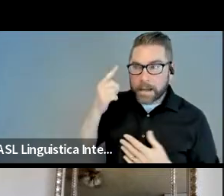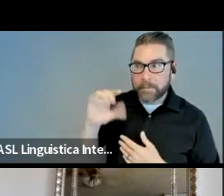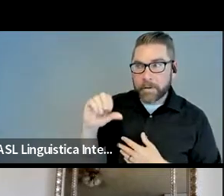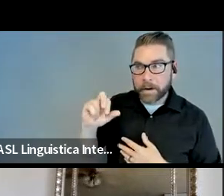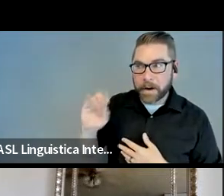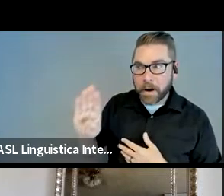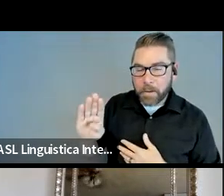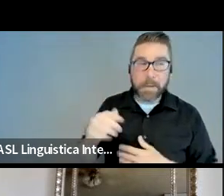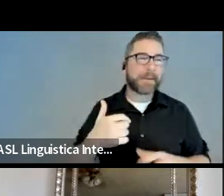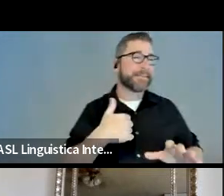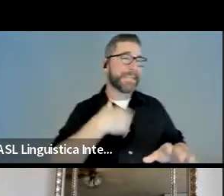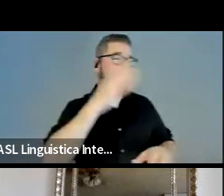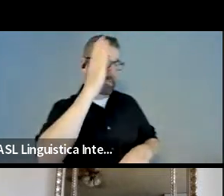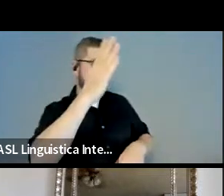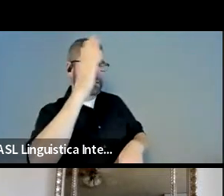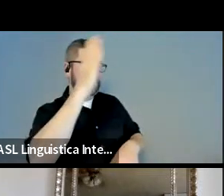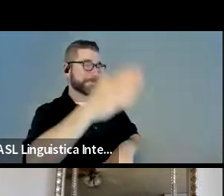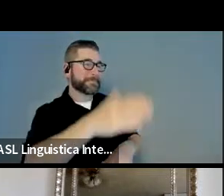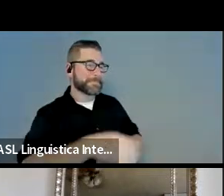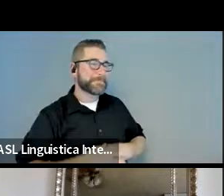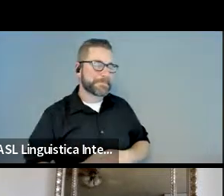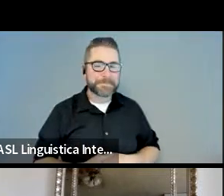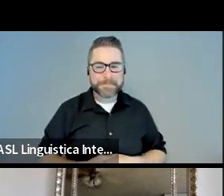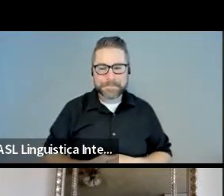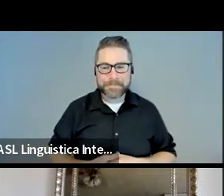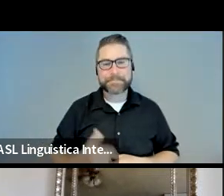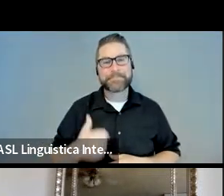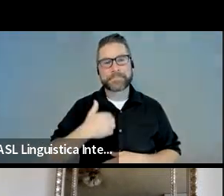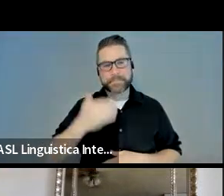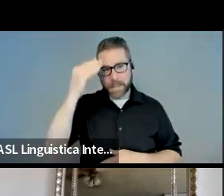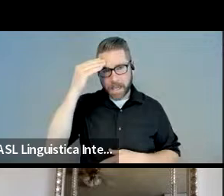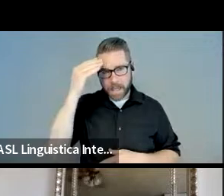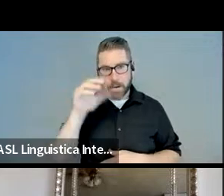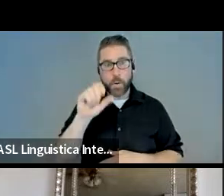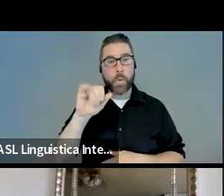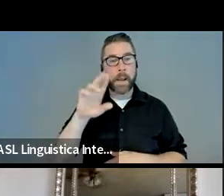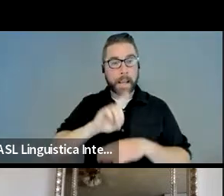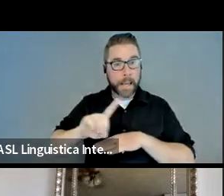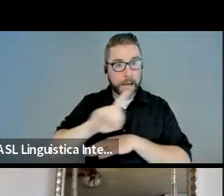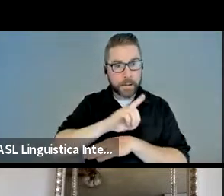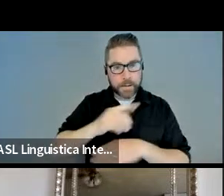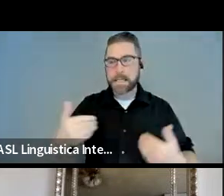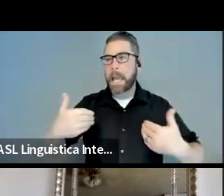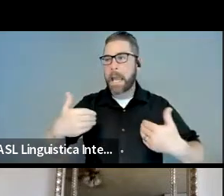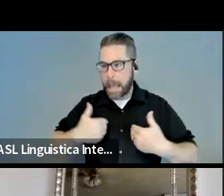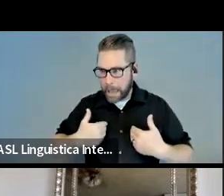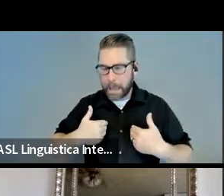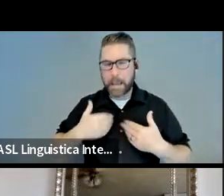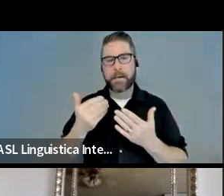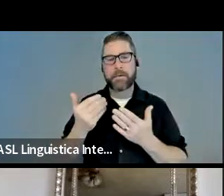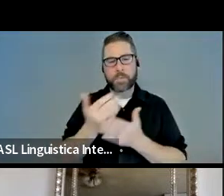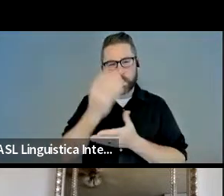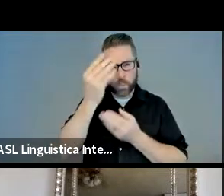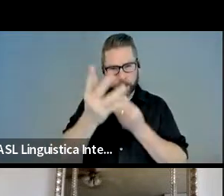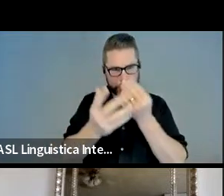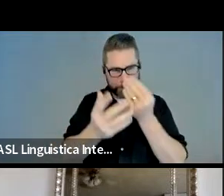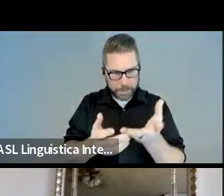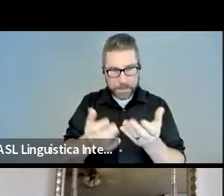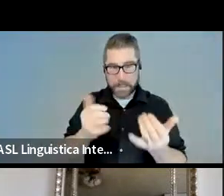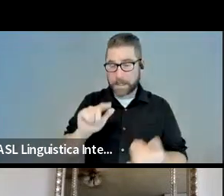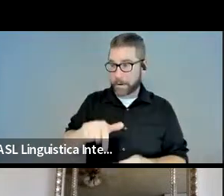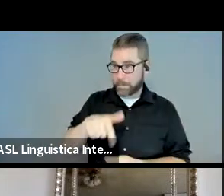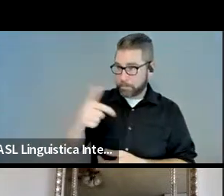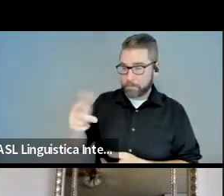I do know that the Air District has some exciting updates to share, general updates that are not about SERP. So I'm going to pass it back to Jessica from the Air